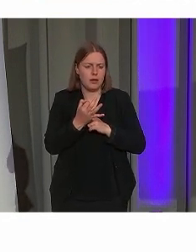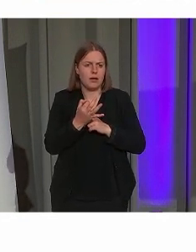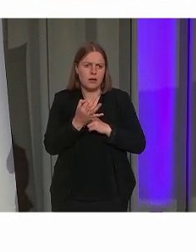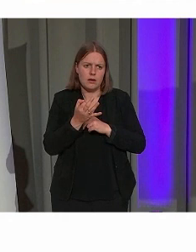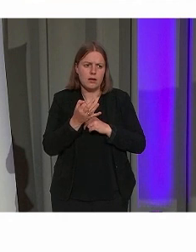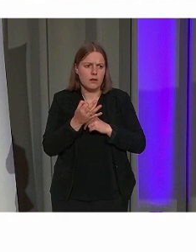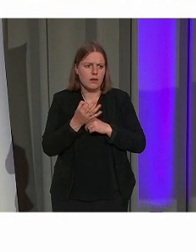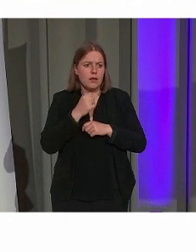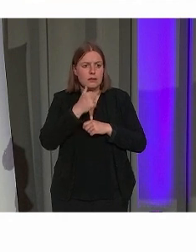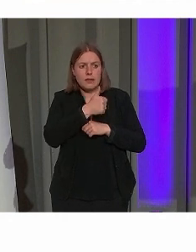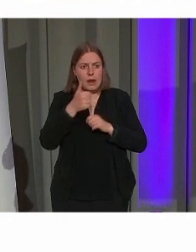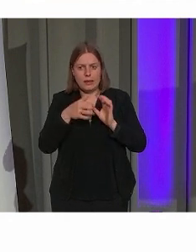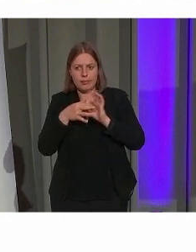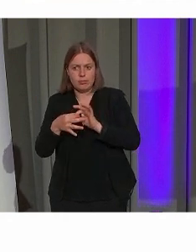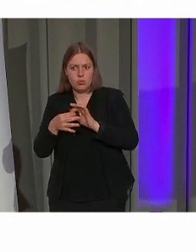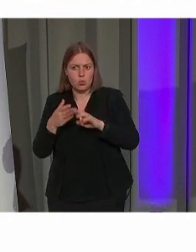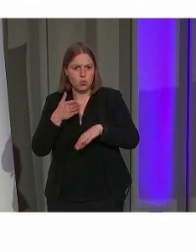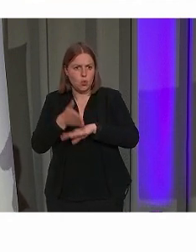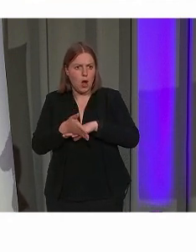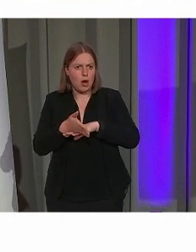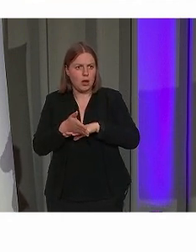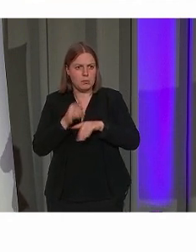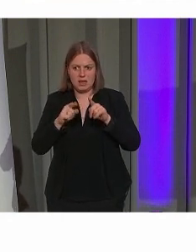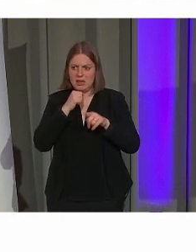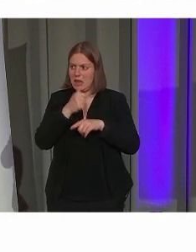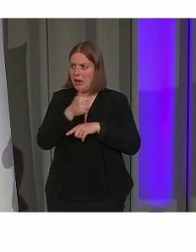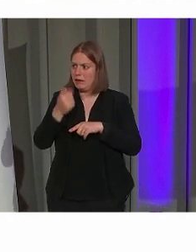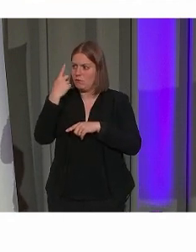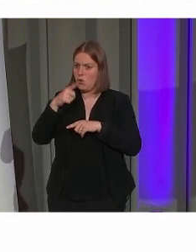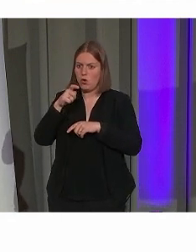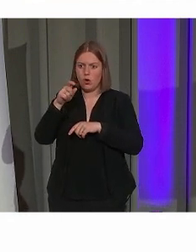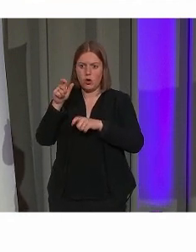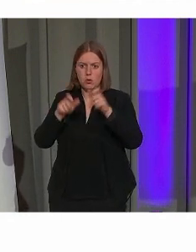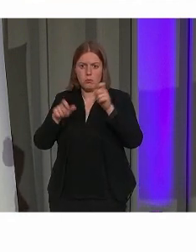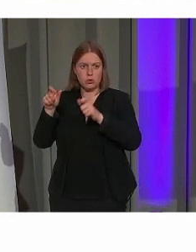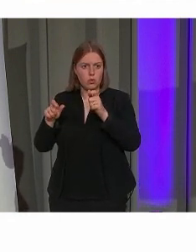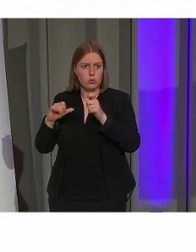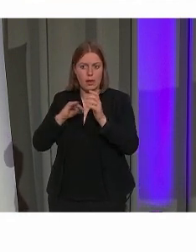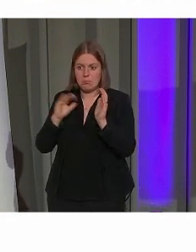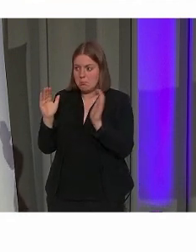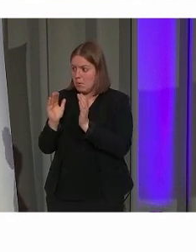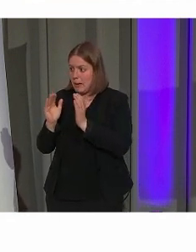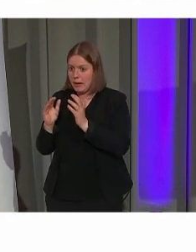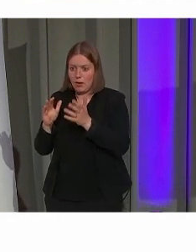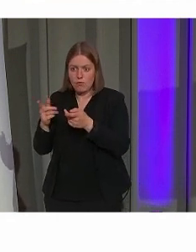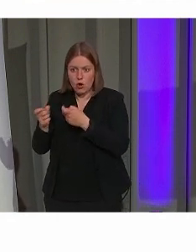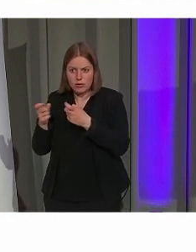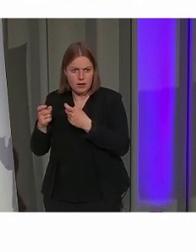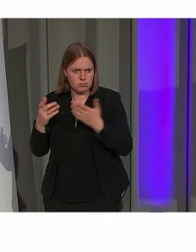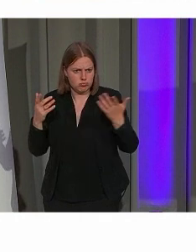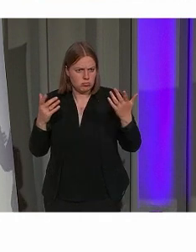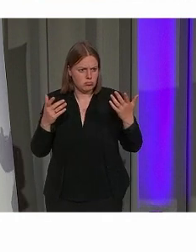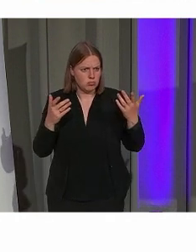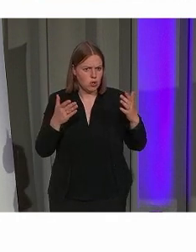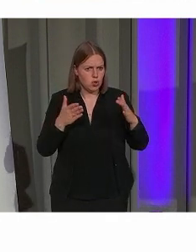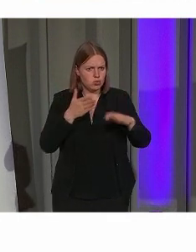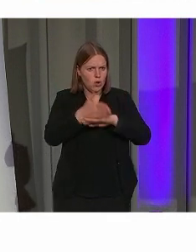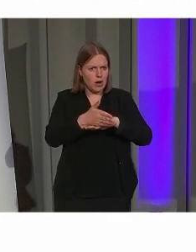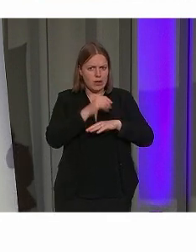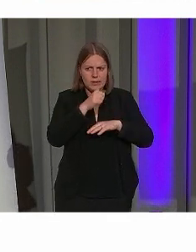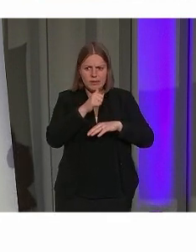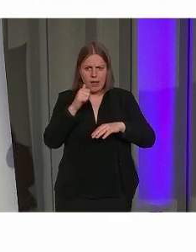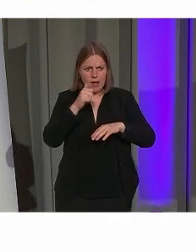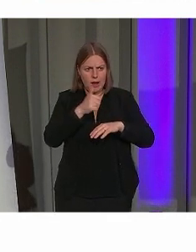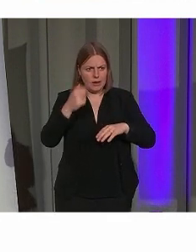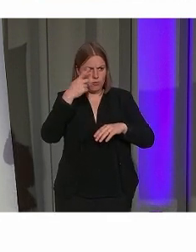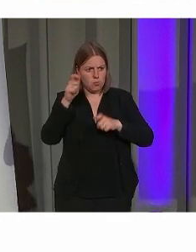think in accessibility, no, it's not only for people with. So when we think in accessibility, it's not only for people